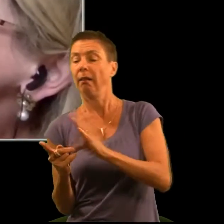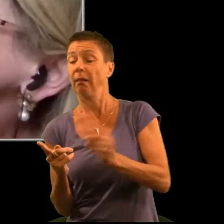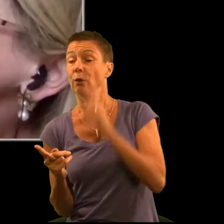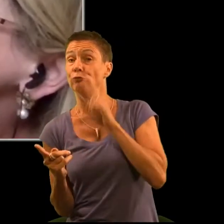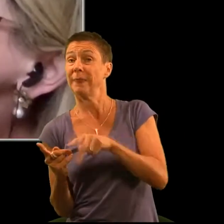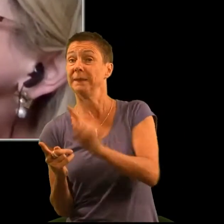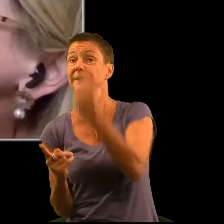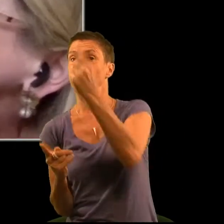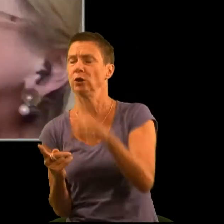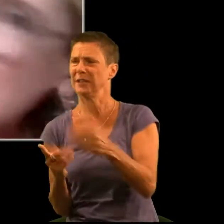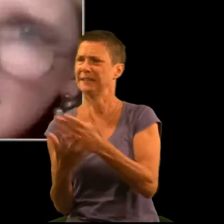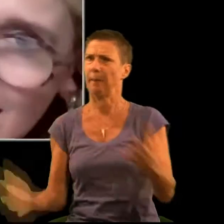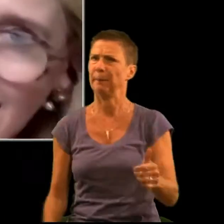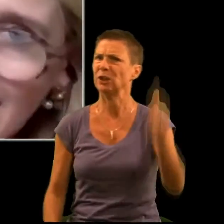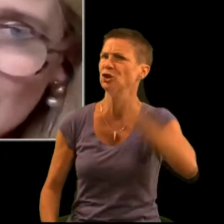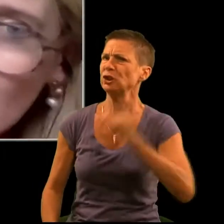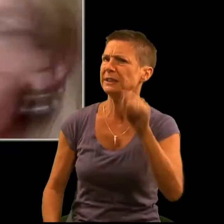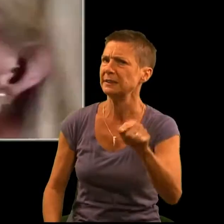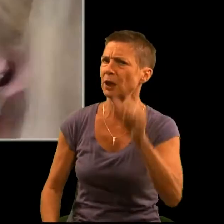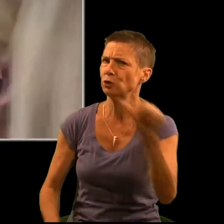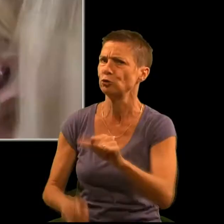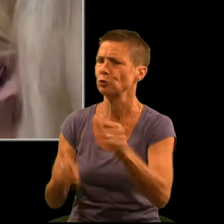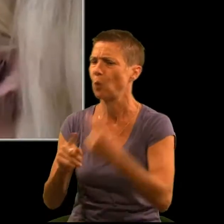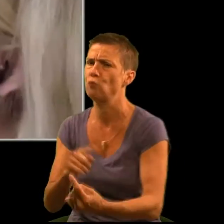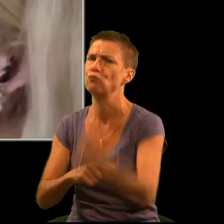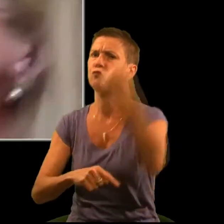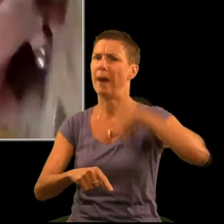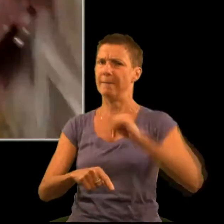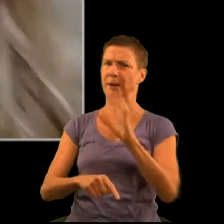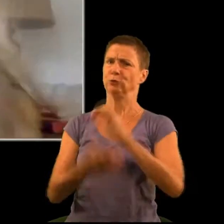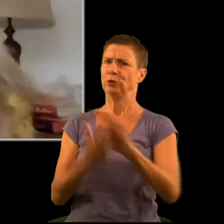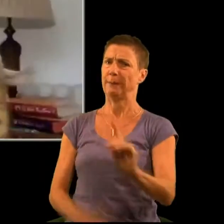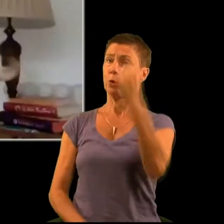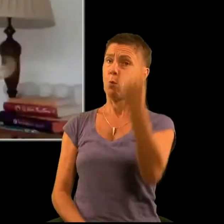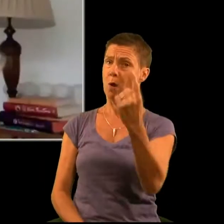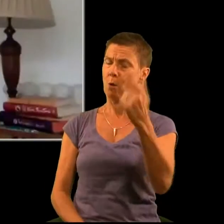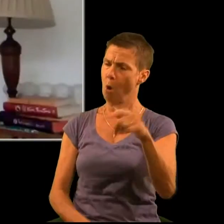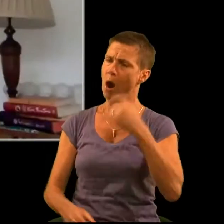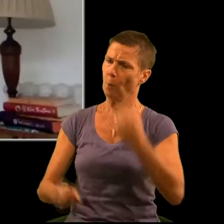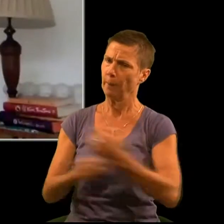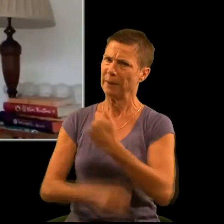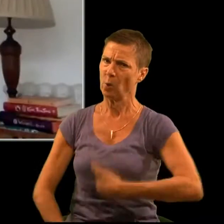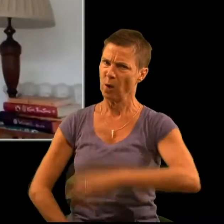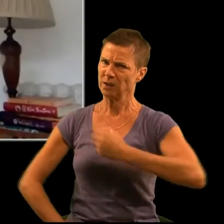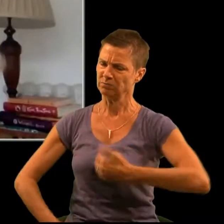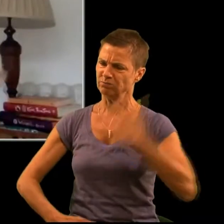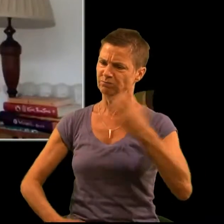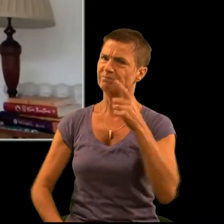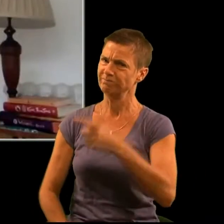the rest of this story is a big cheat and should go right back to chapter 1, or I get really quite shirty.